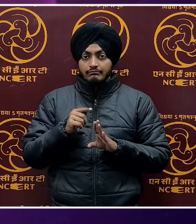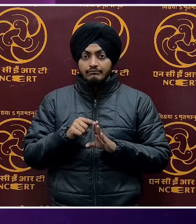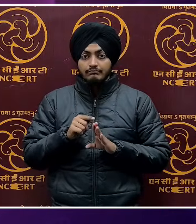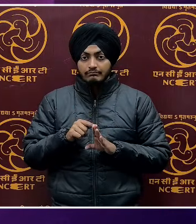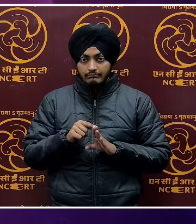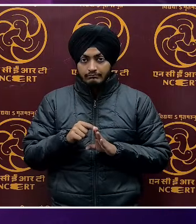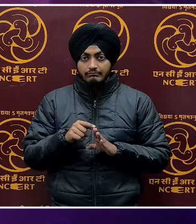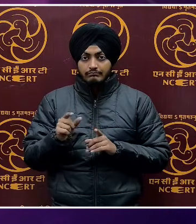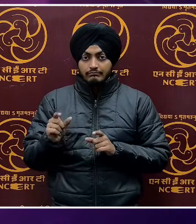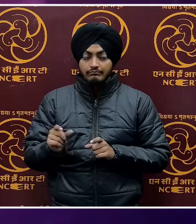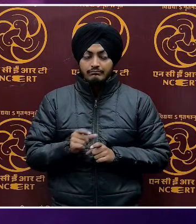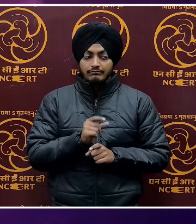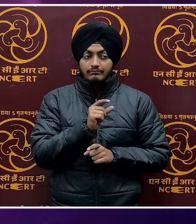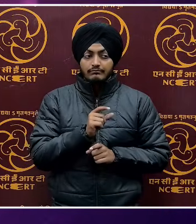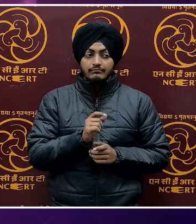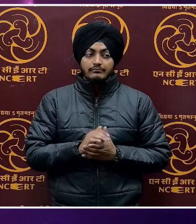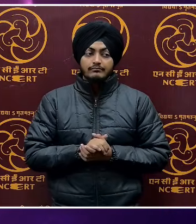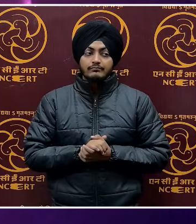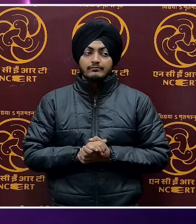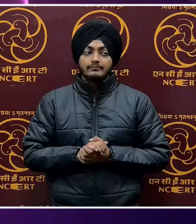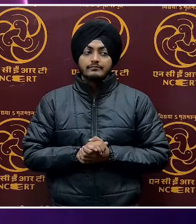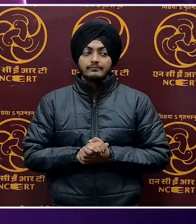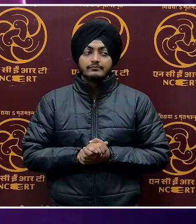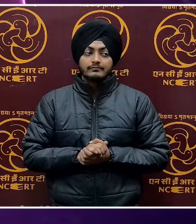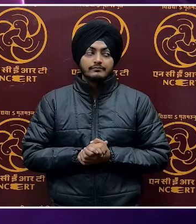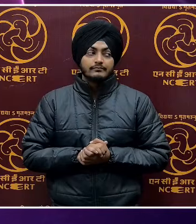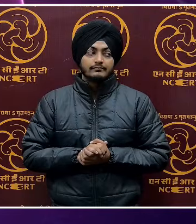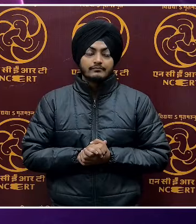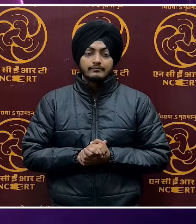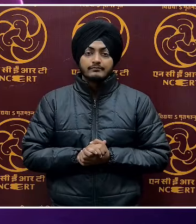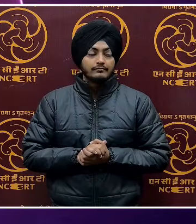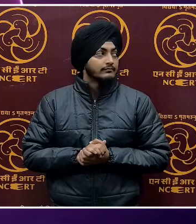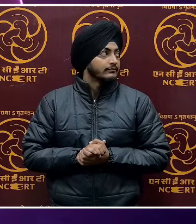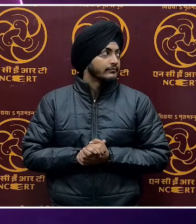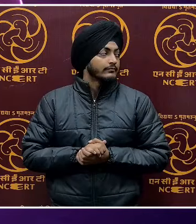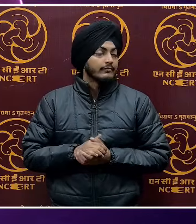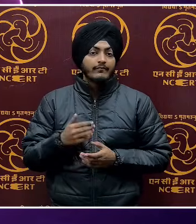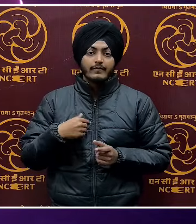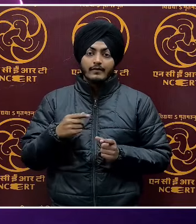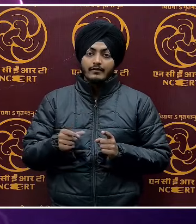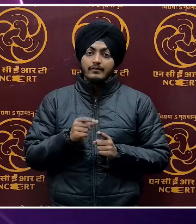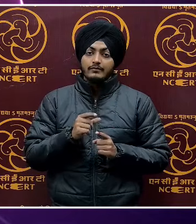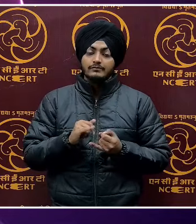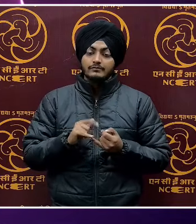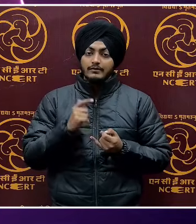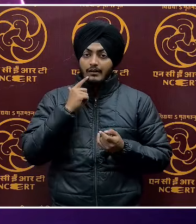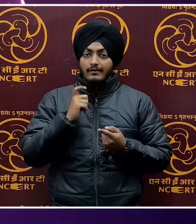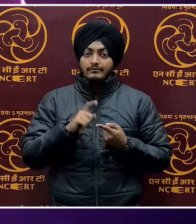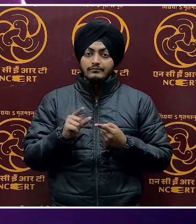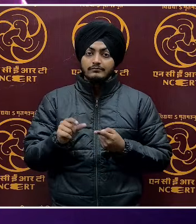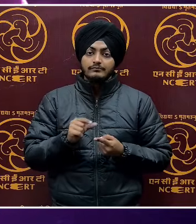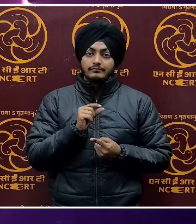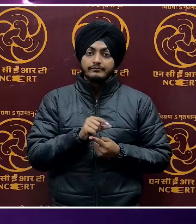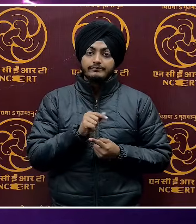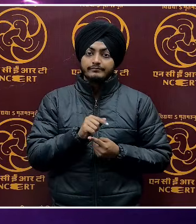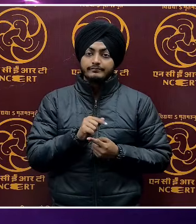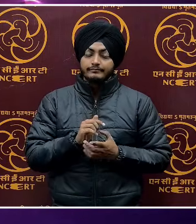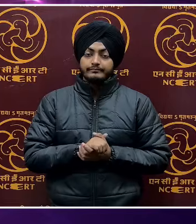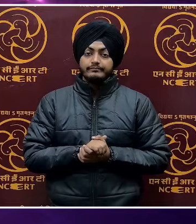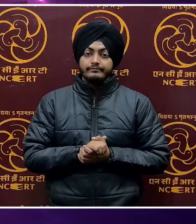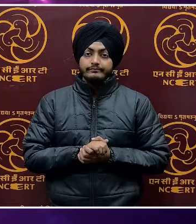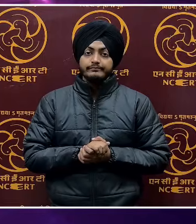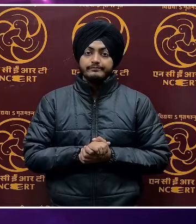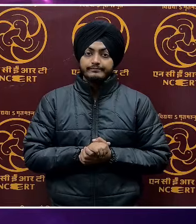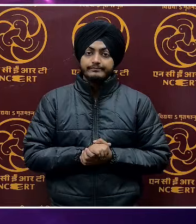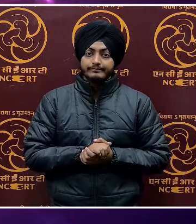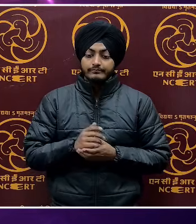word slice of bread. Very correct. So the slice will go towards the bread, a slice of bread.